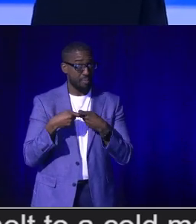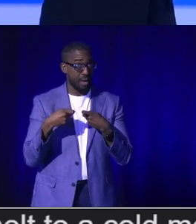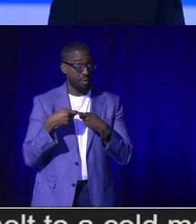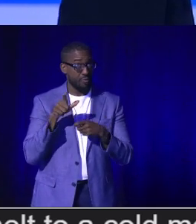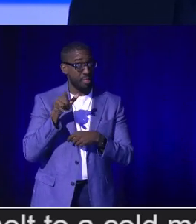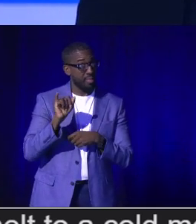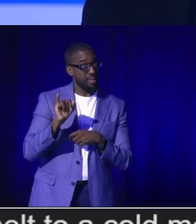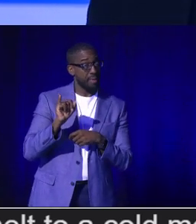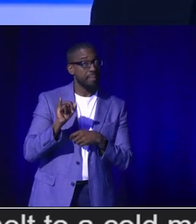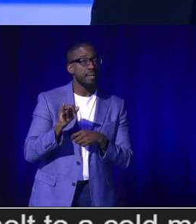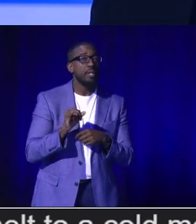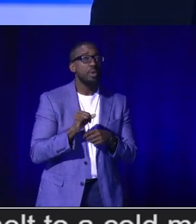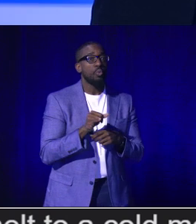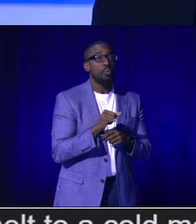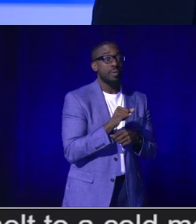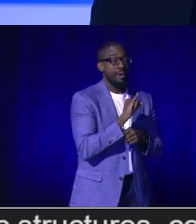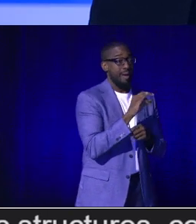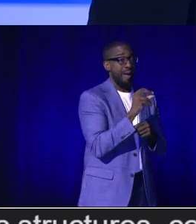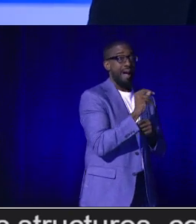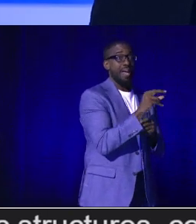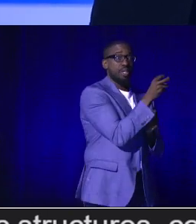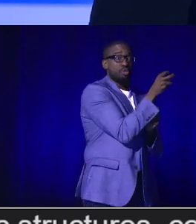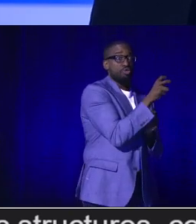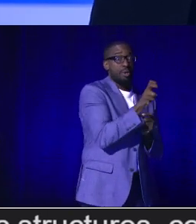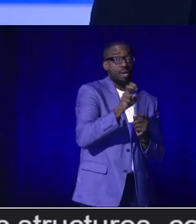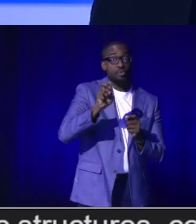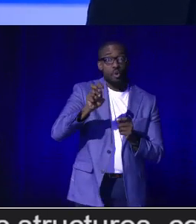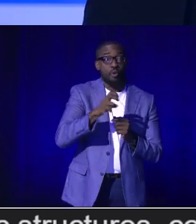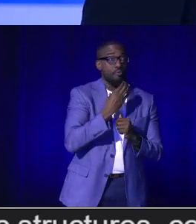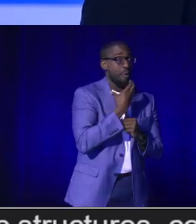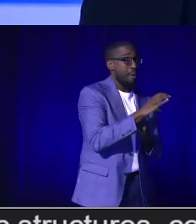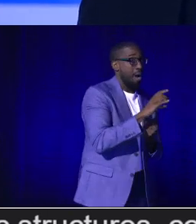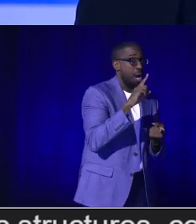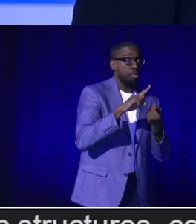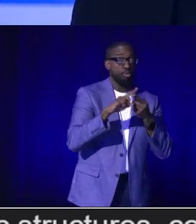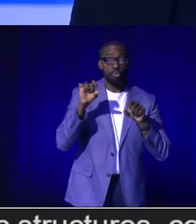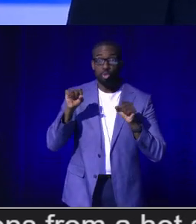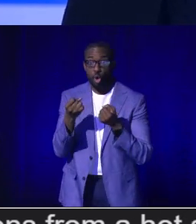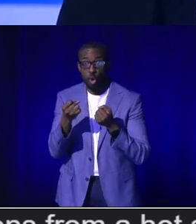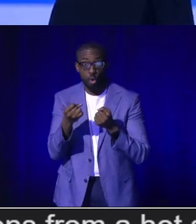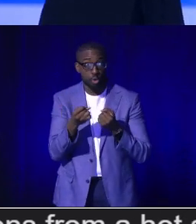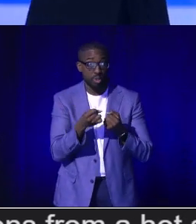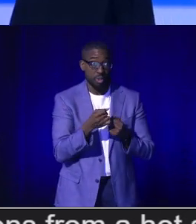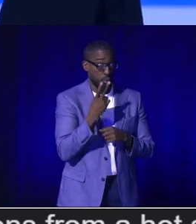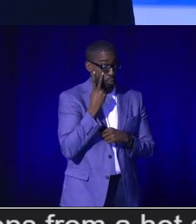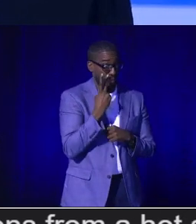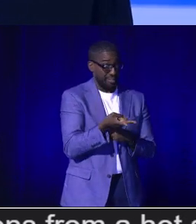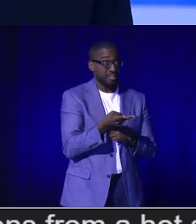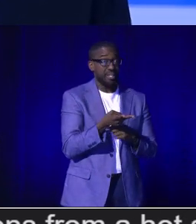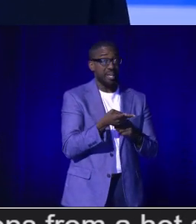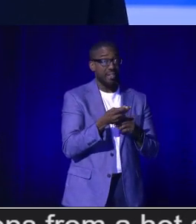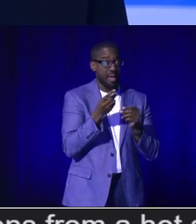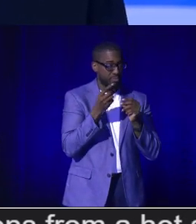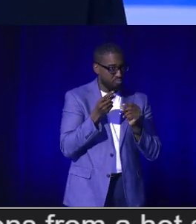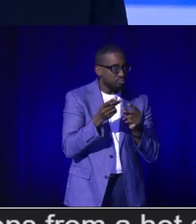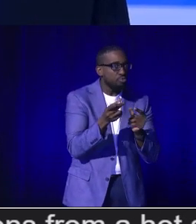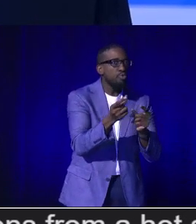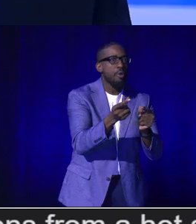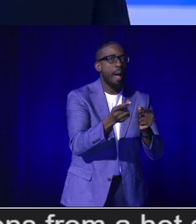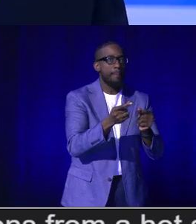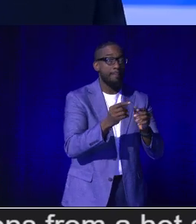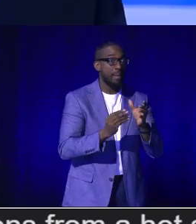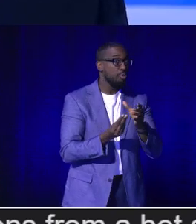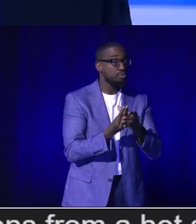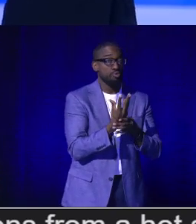transporting ions from a hot source to a cold source, well, we have this rapid growth of metallic structures which